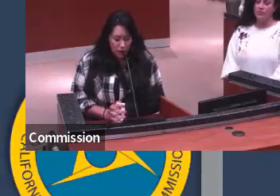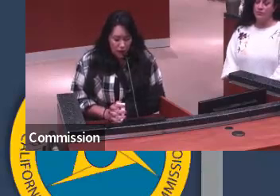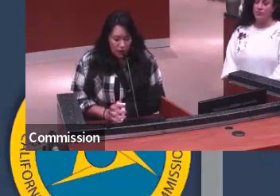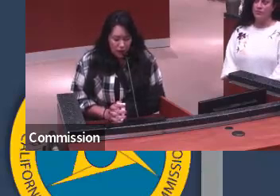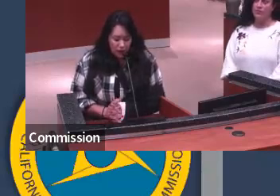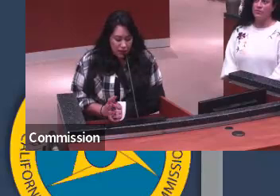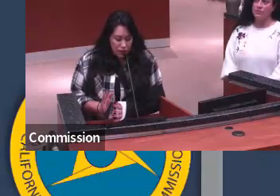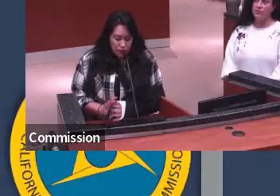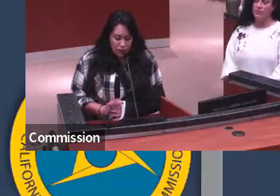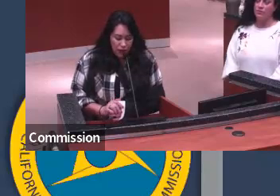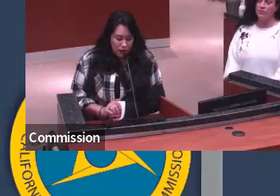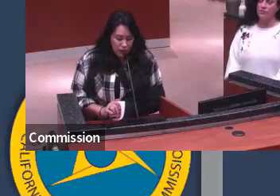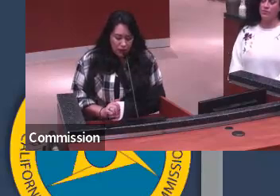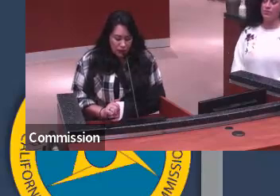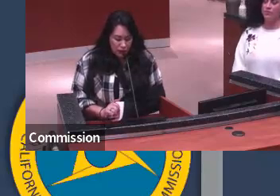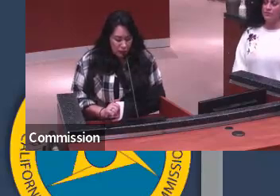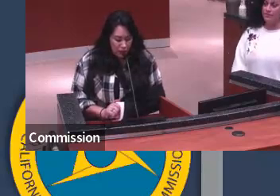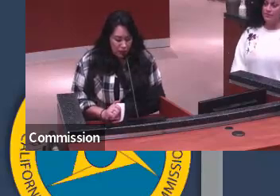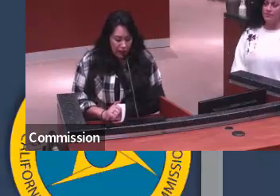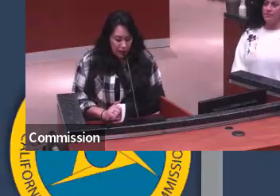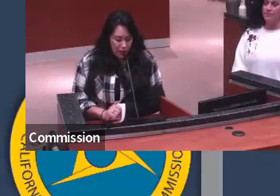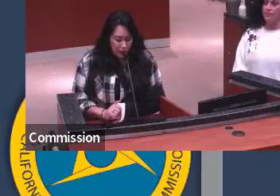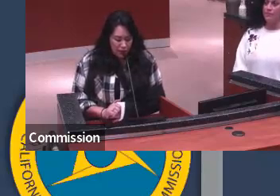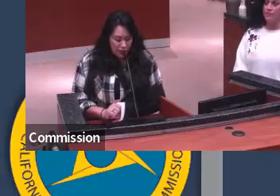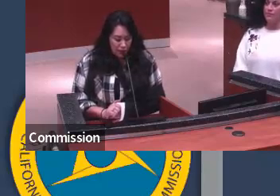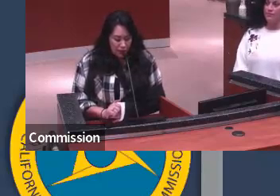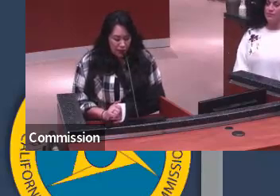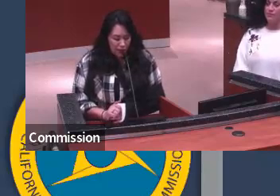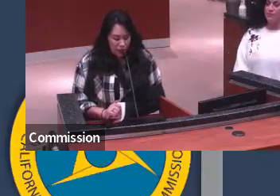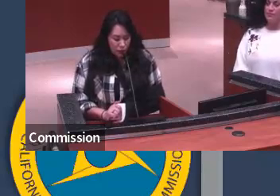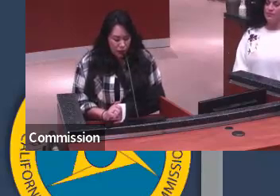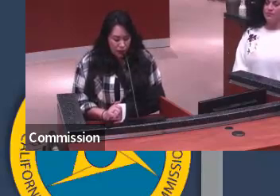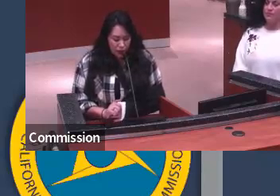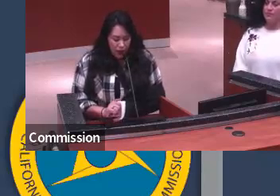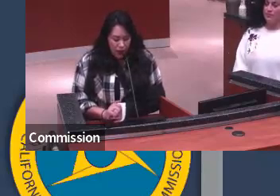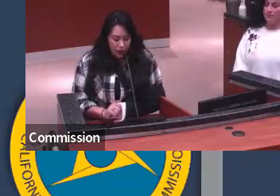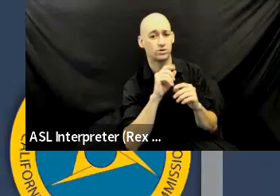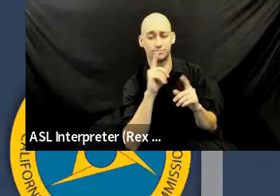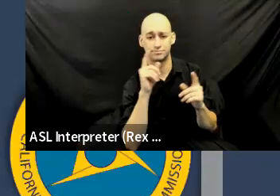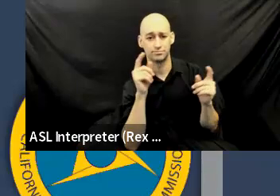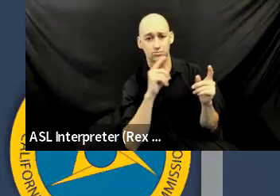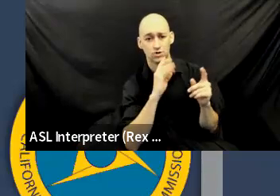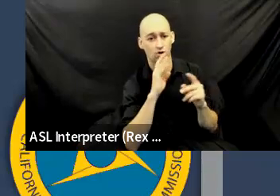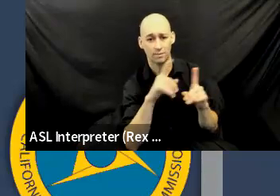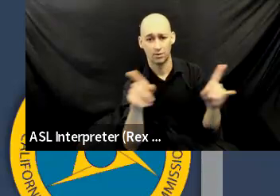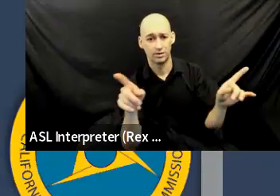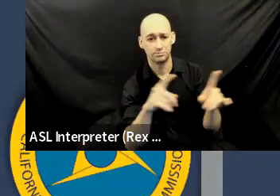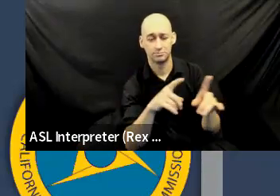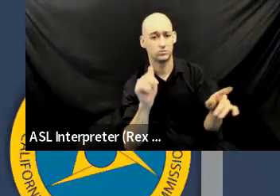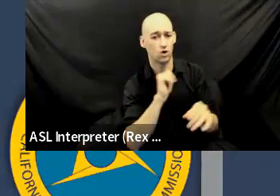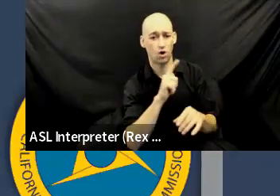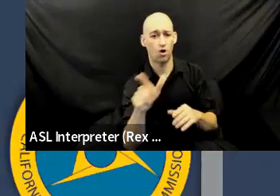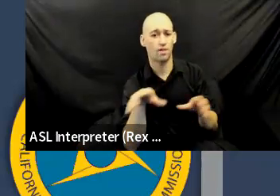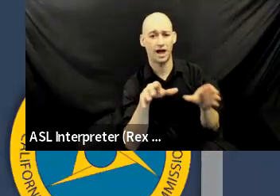mission, whether it is through volunteering, supporting our campaigns, or simply spreading the word. Every little action makes a